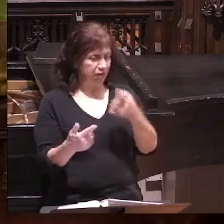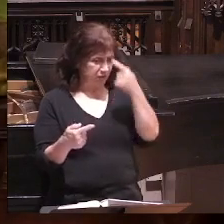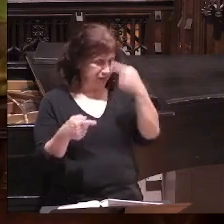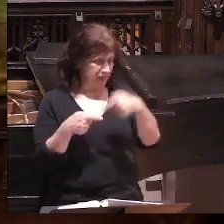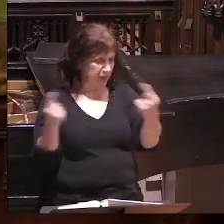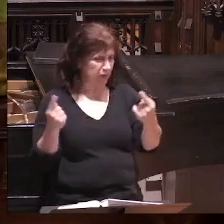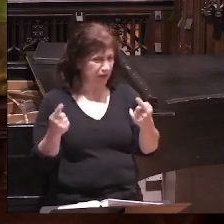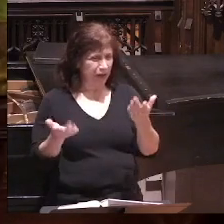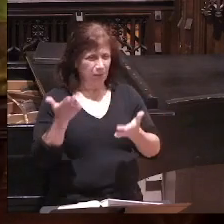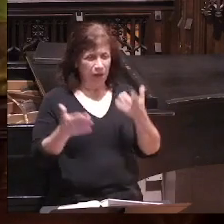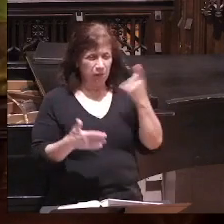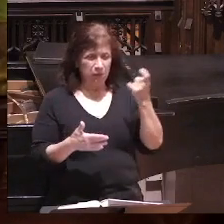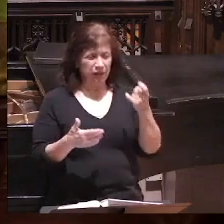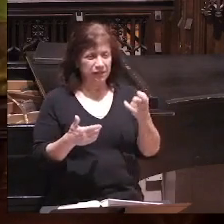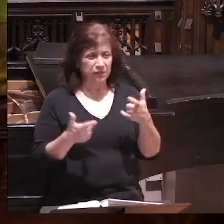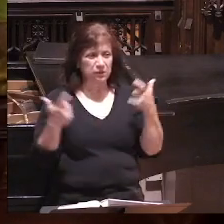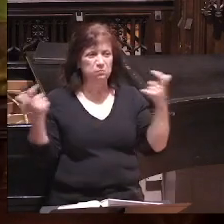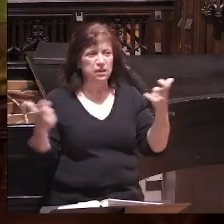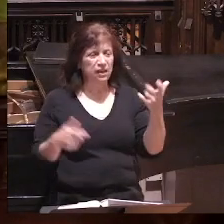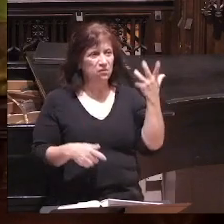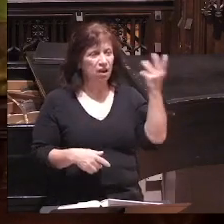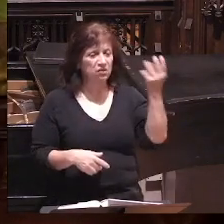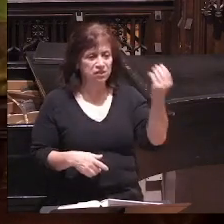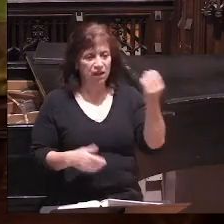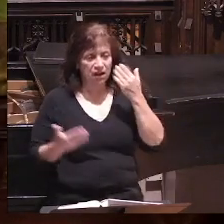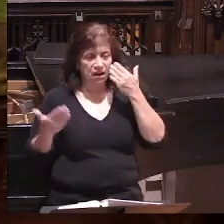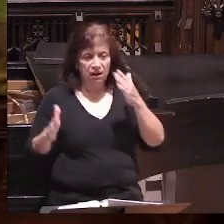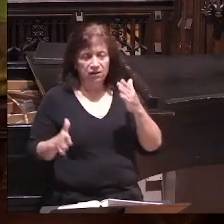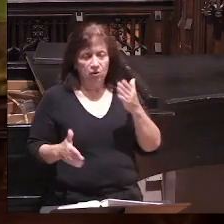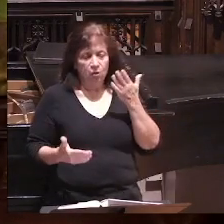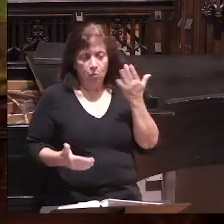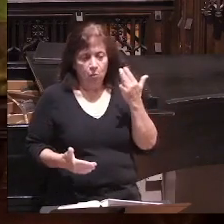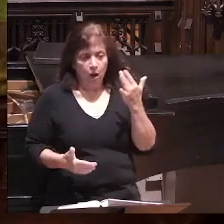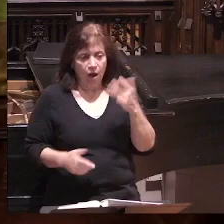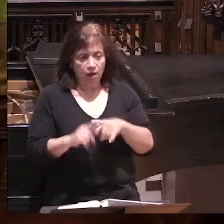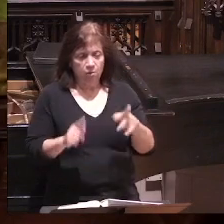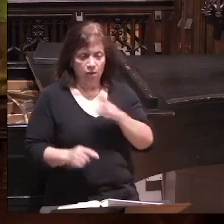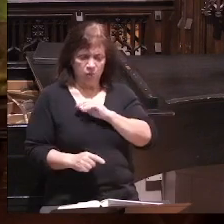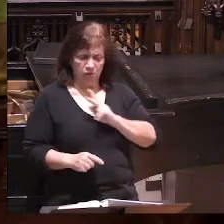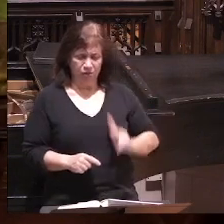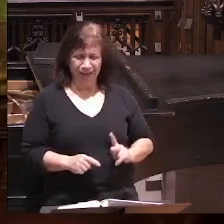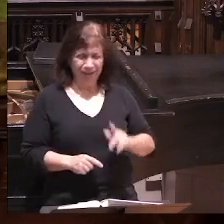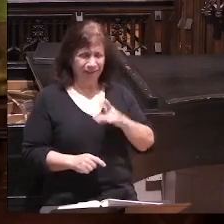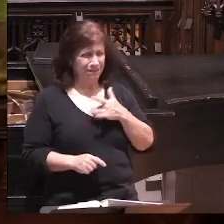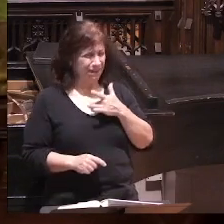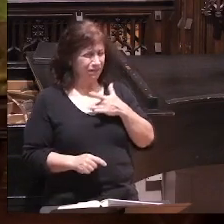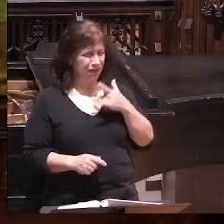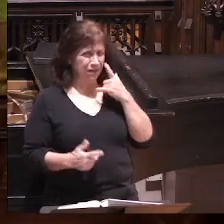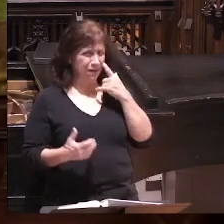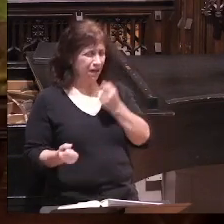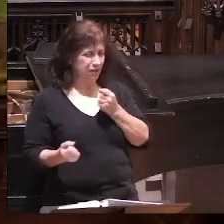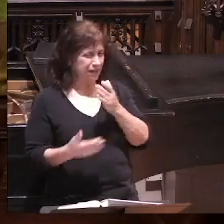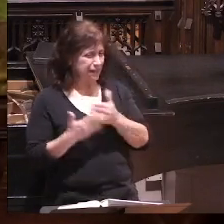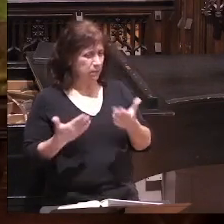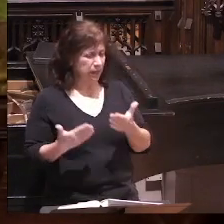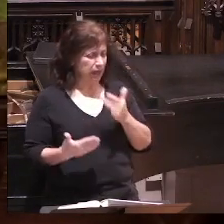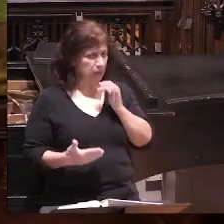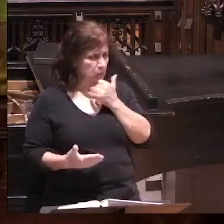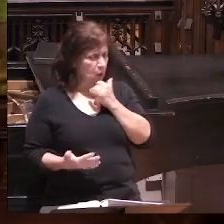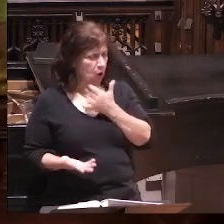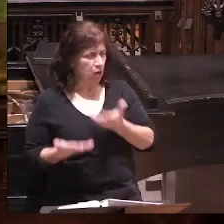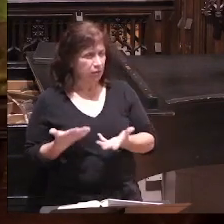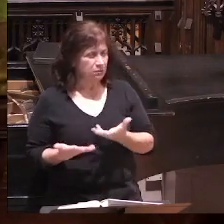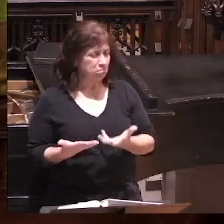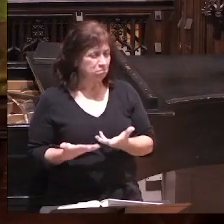crowd, maybe it was because it was outdoors, I'm not sure. But something that day seemed a